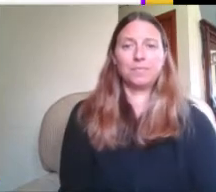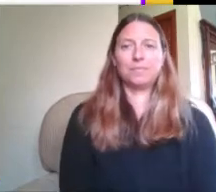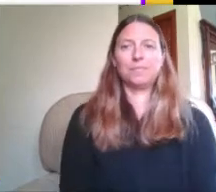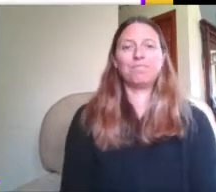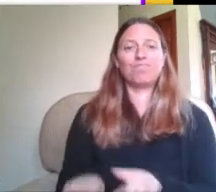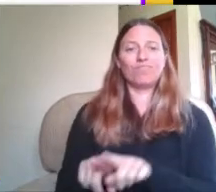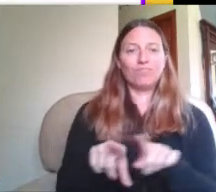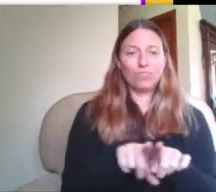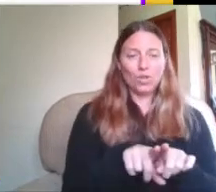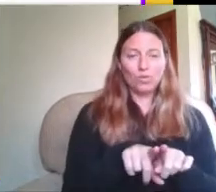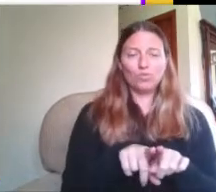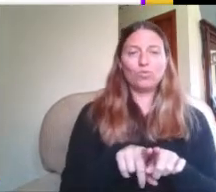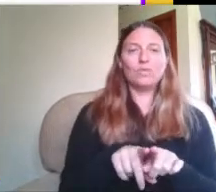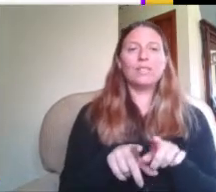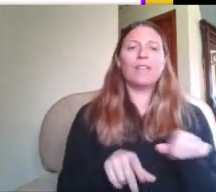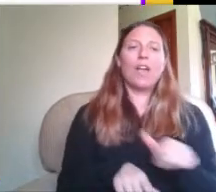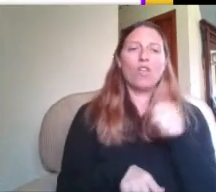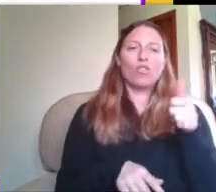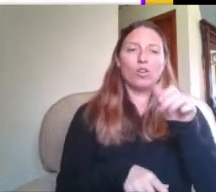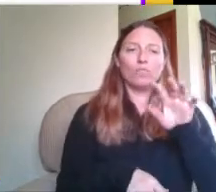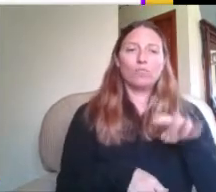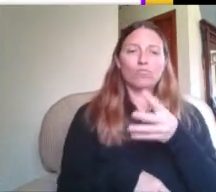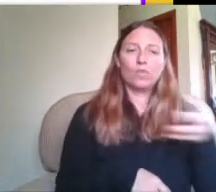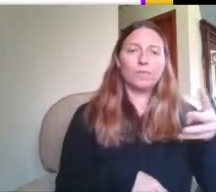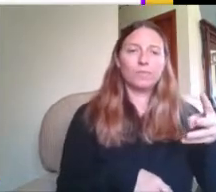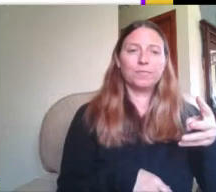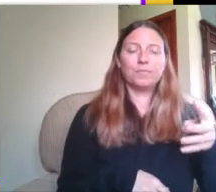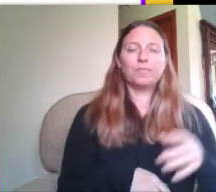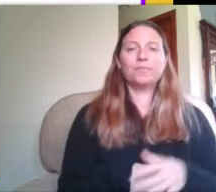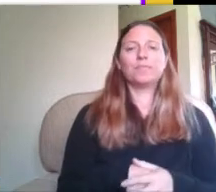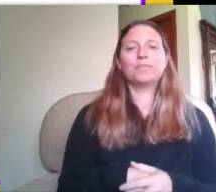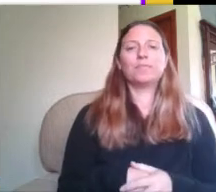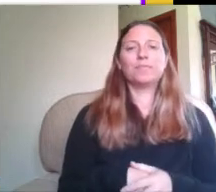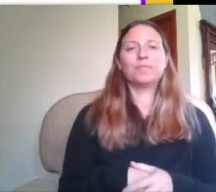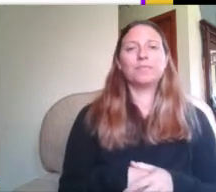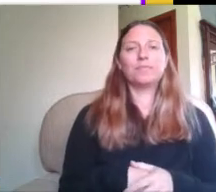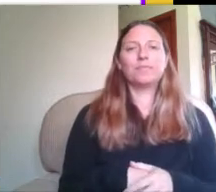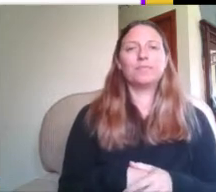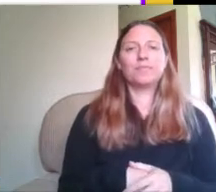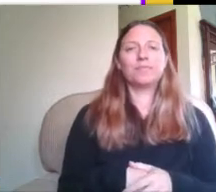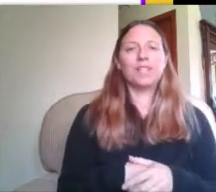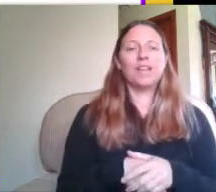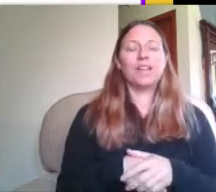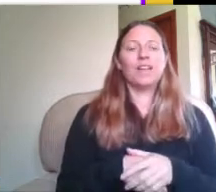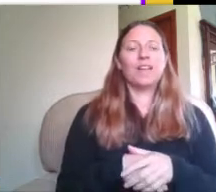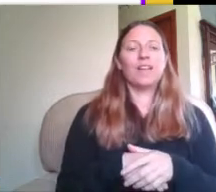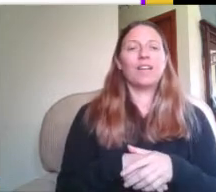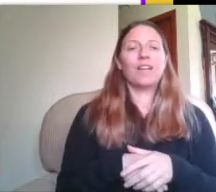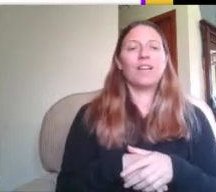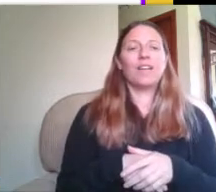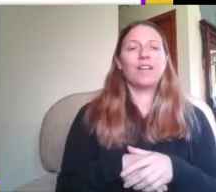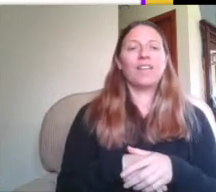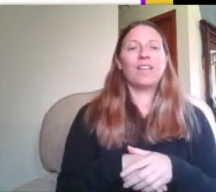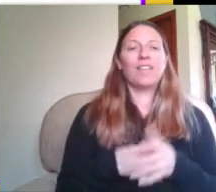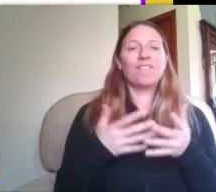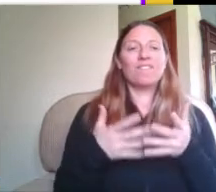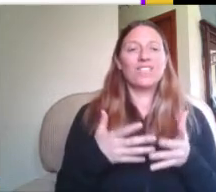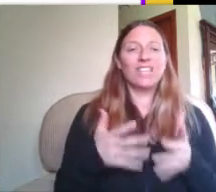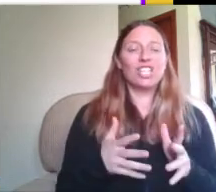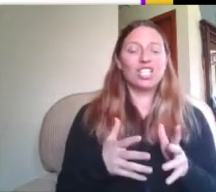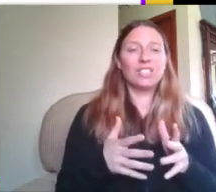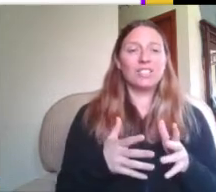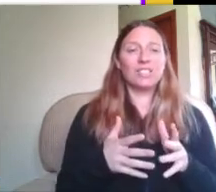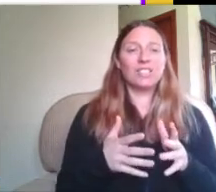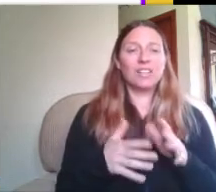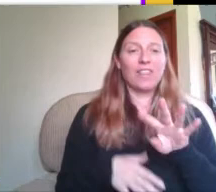Also on this page is some charts. It says complete the table to find the distance of the data